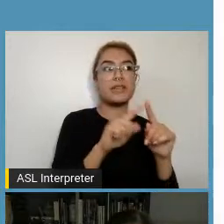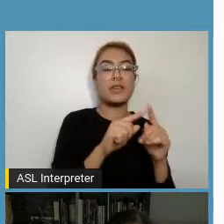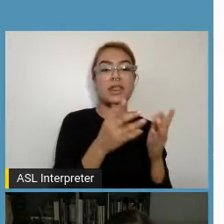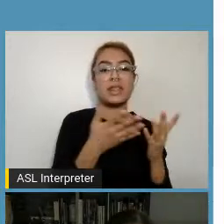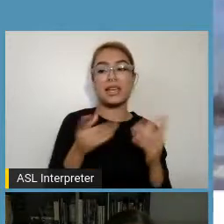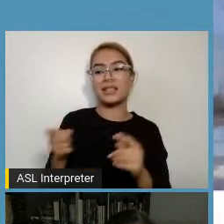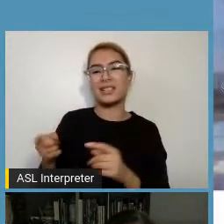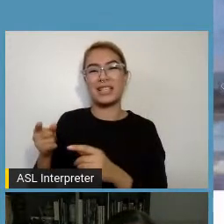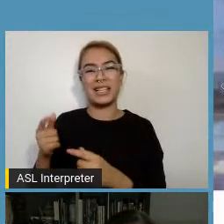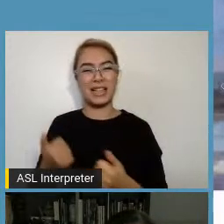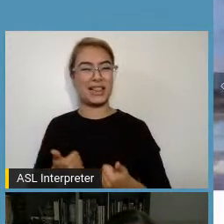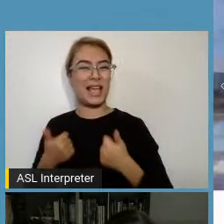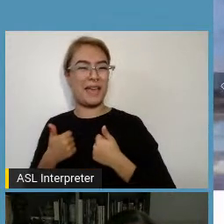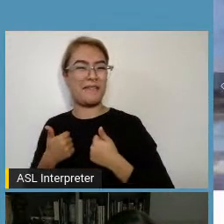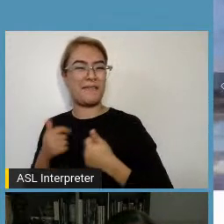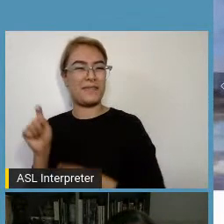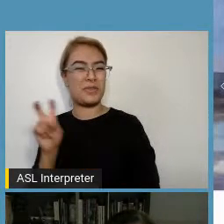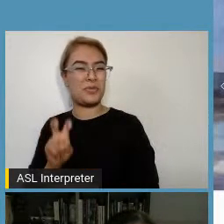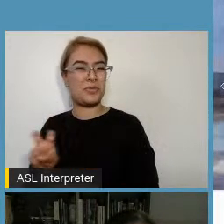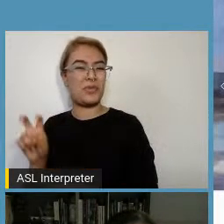So just to